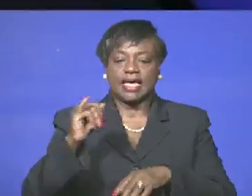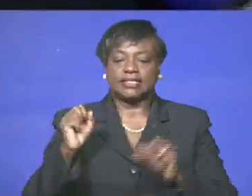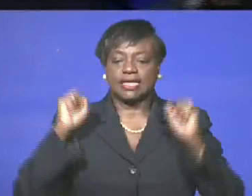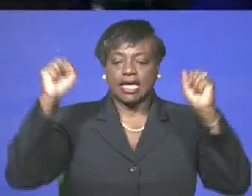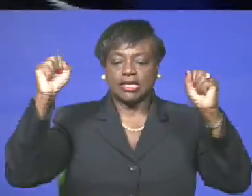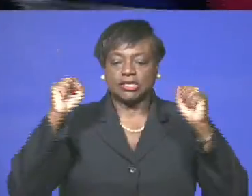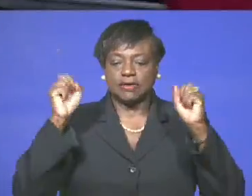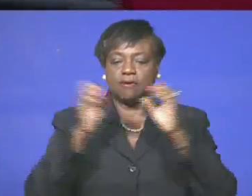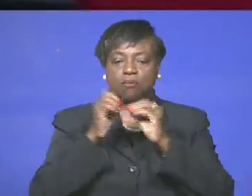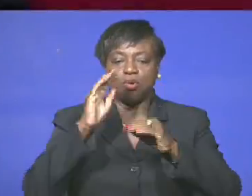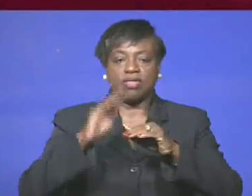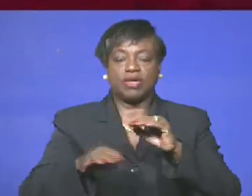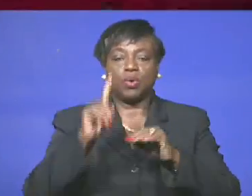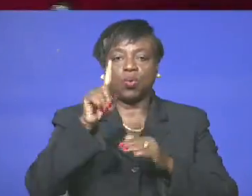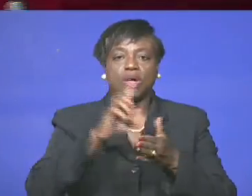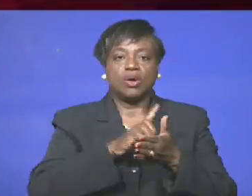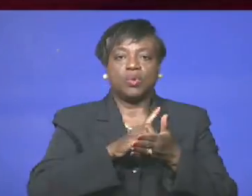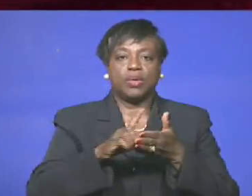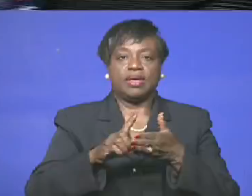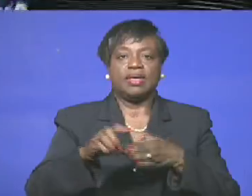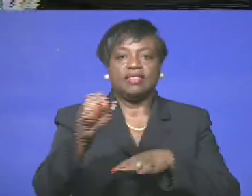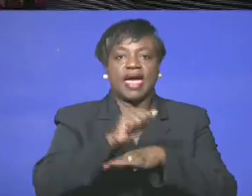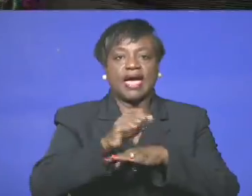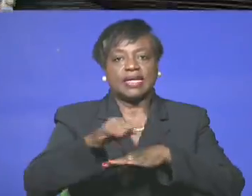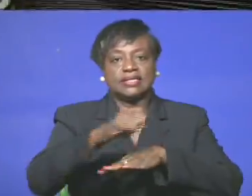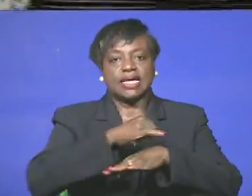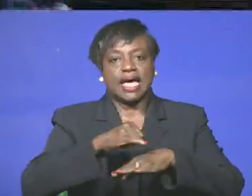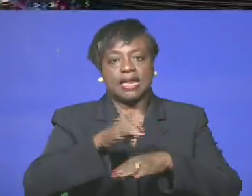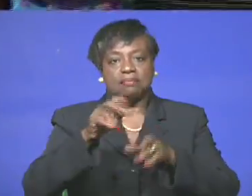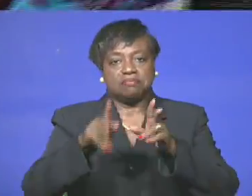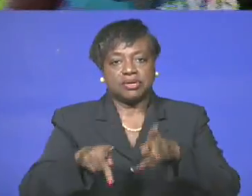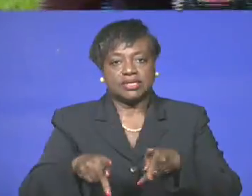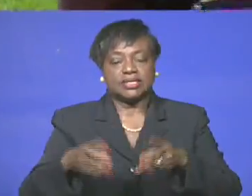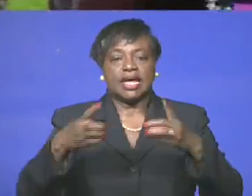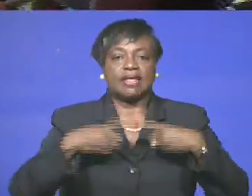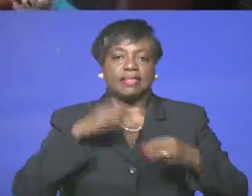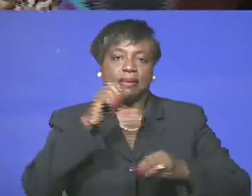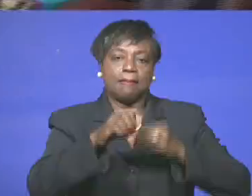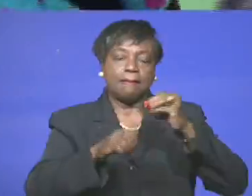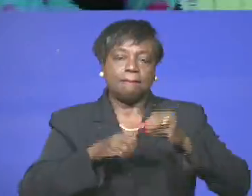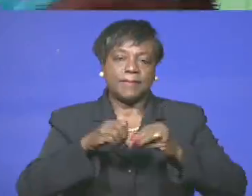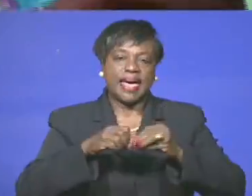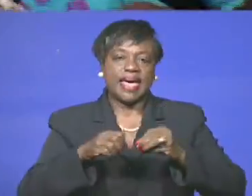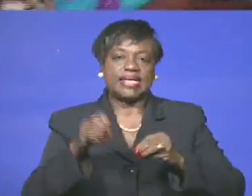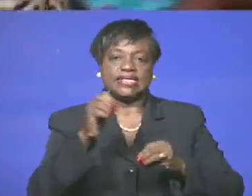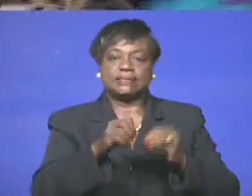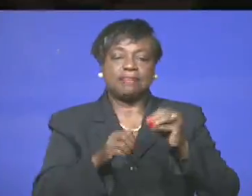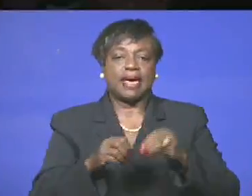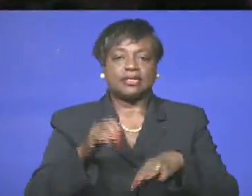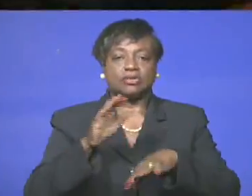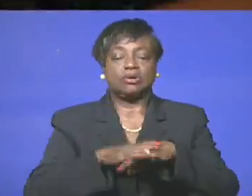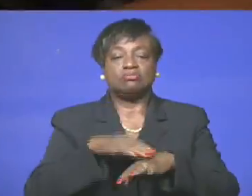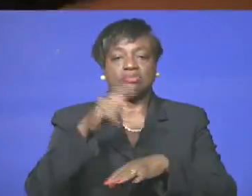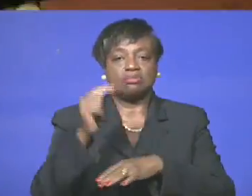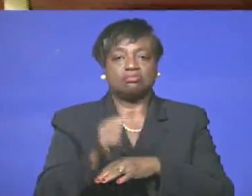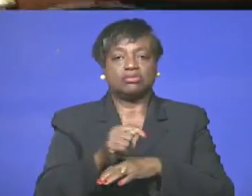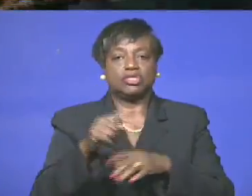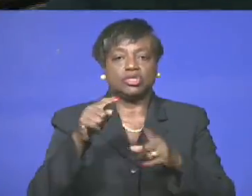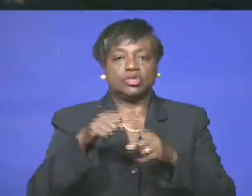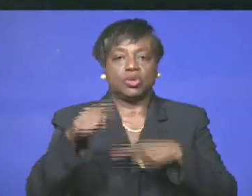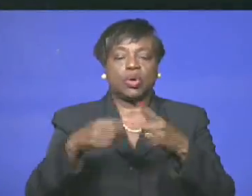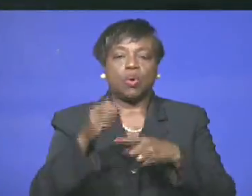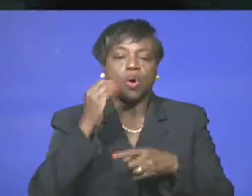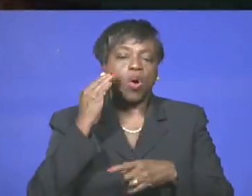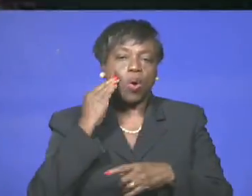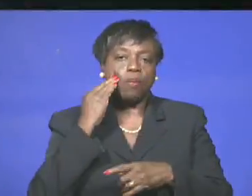week, the Acklins Island evacuees had their bags packed from as early as 8:30 a.m. Monday to return home. Approximately an hour